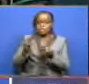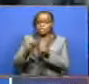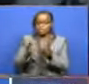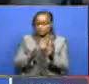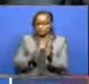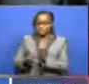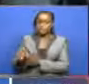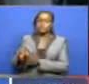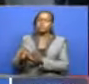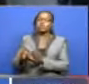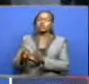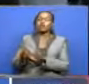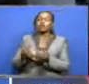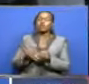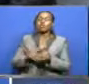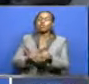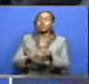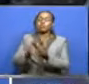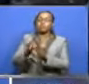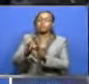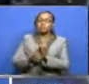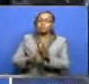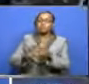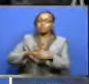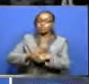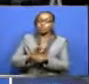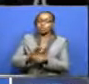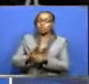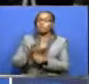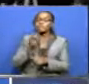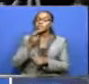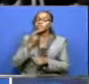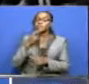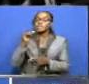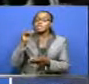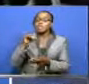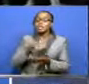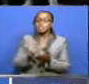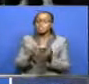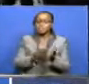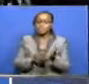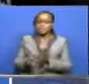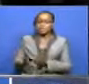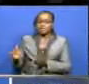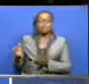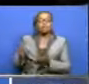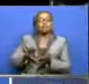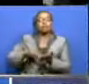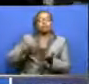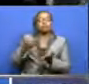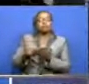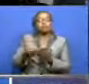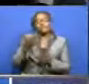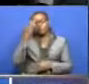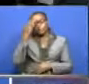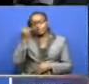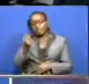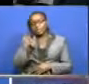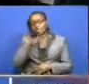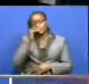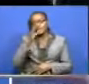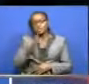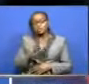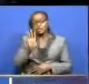regulations, the MCAs resumed to begin the sitting on Tuesday. However, the planned sitting would fail to kick off as planned. Why? The speaker would